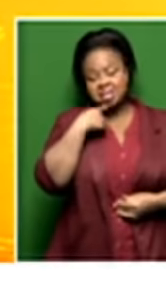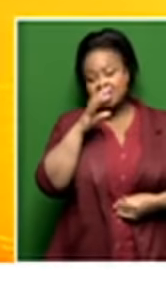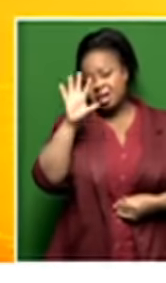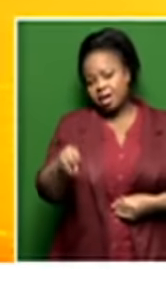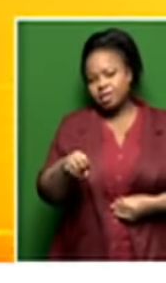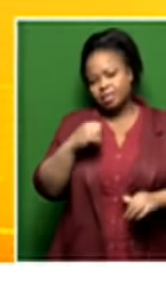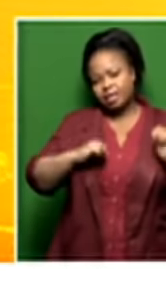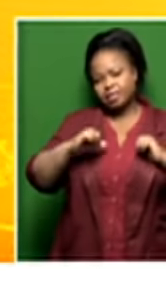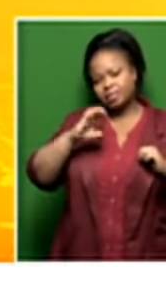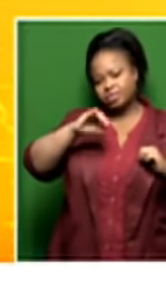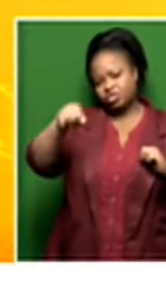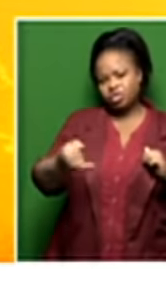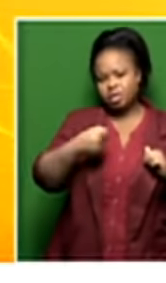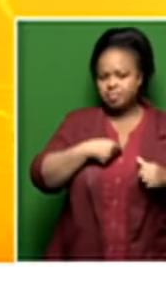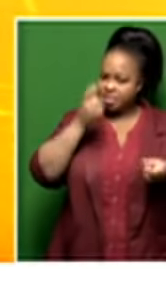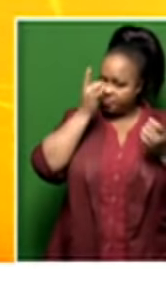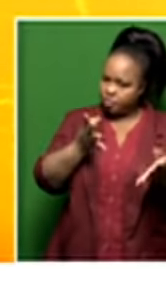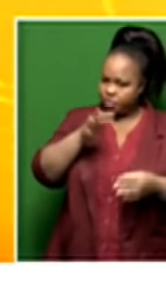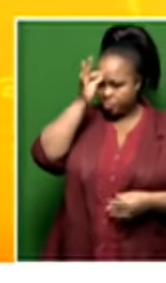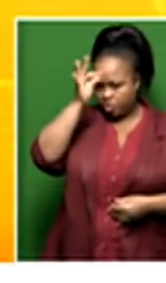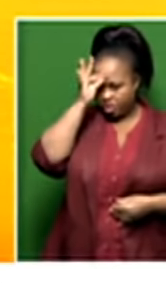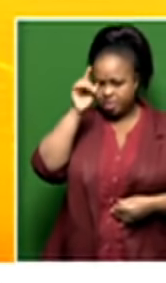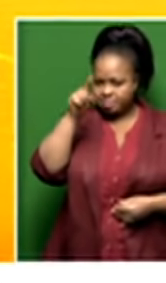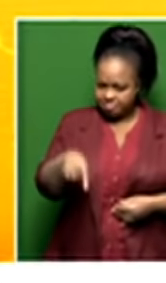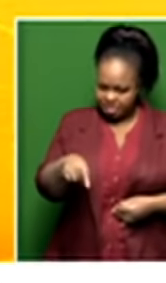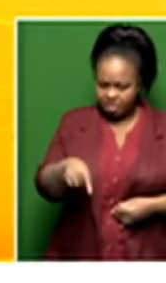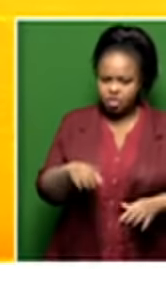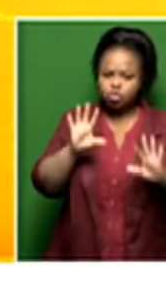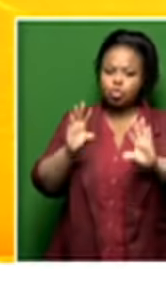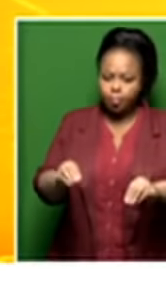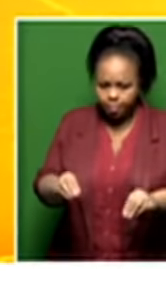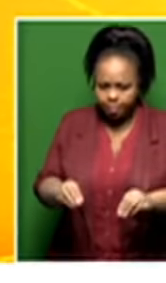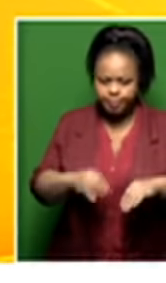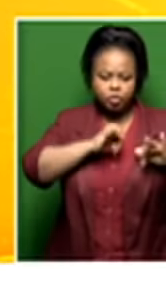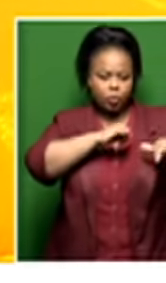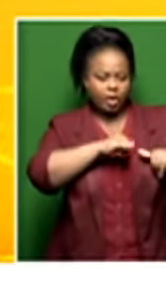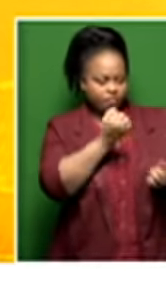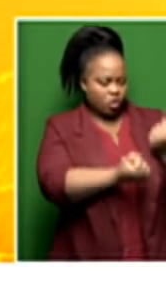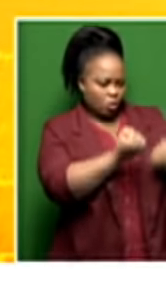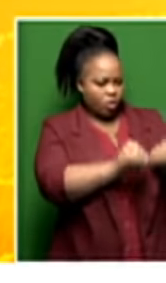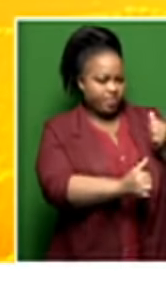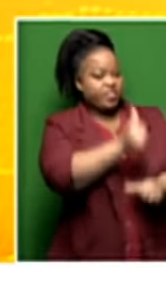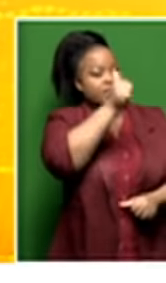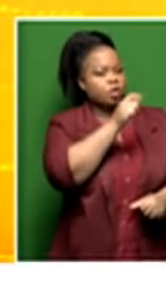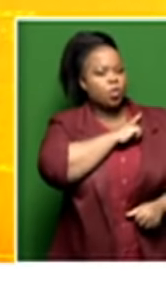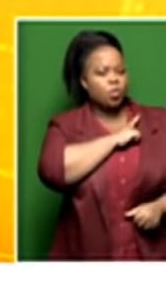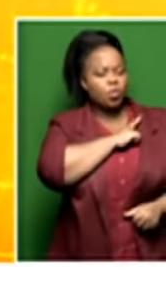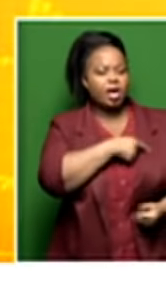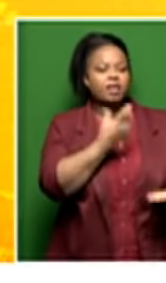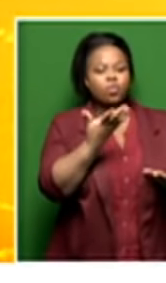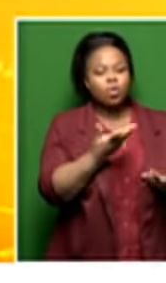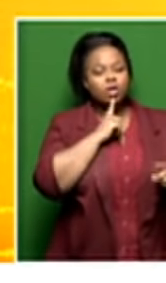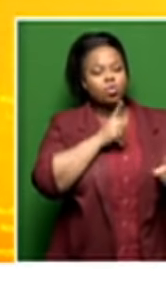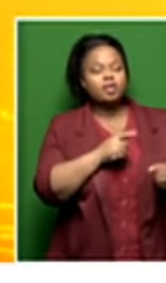Chief Justice Raymond Zondo to instruct the police to stay the arrest until judgment in the application for a suspension order